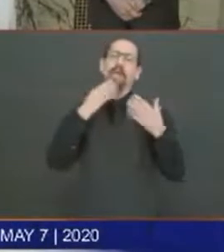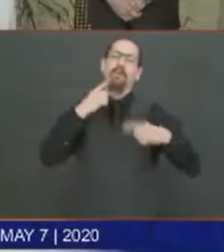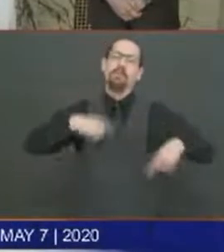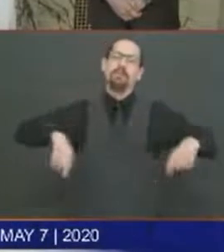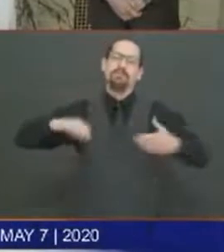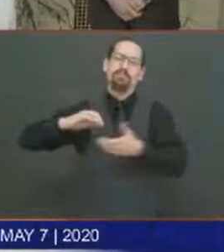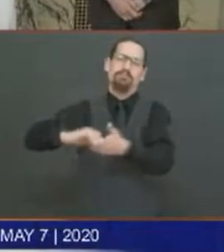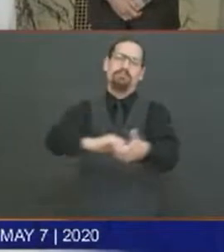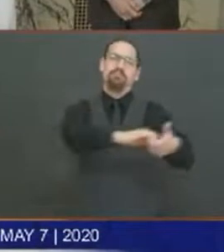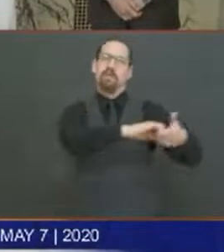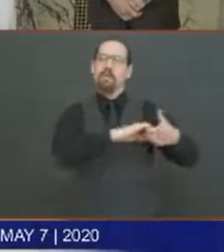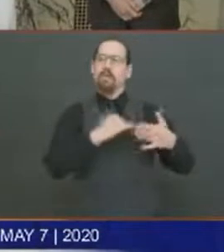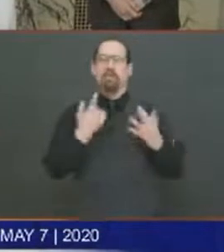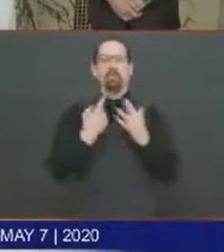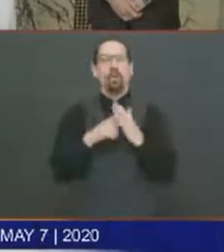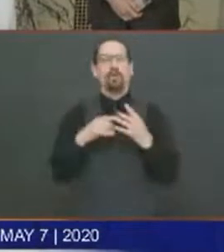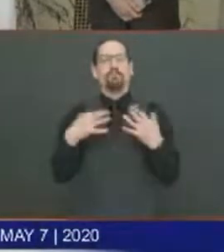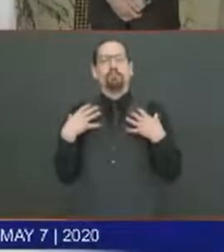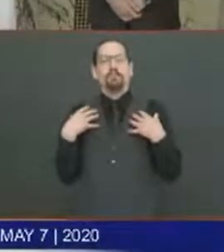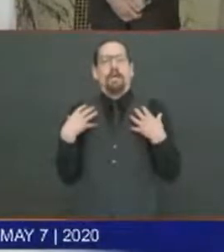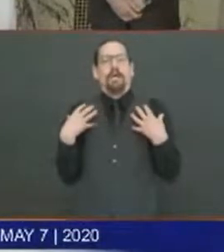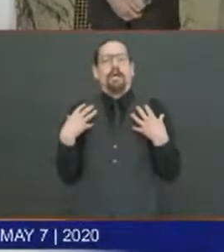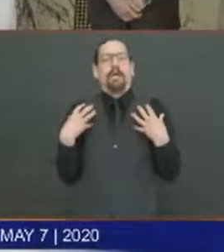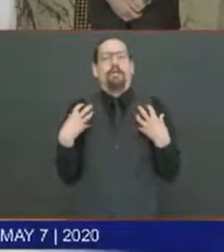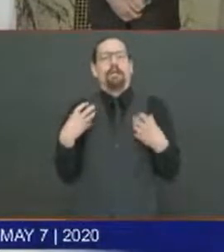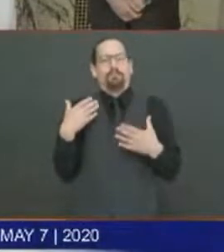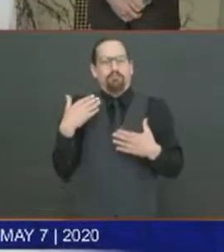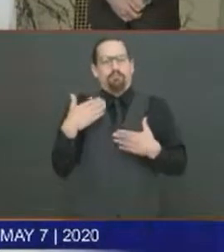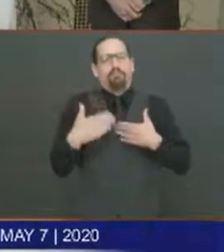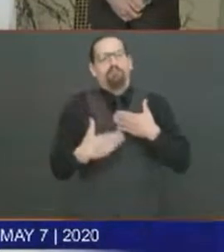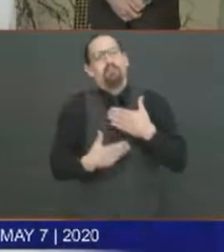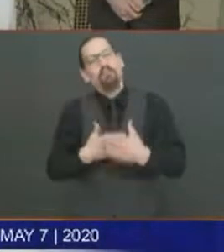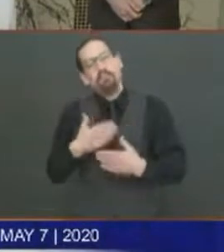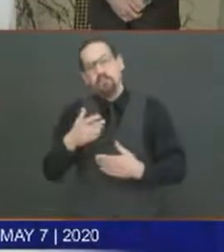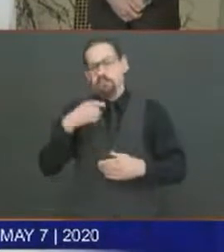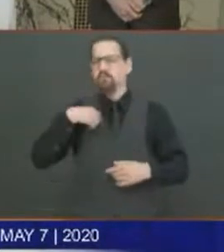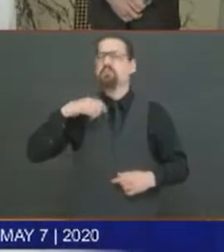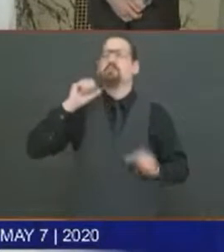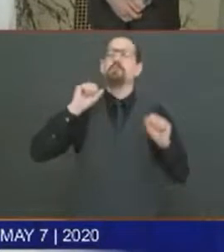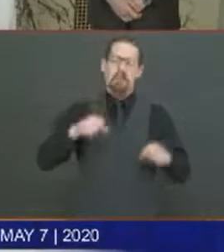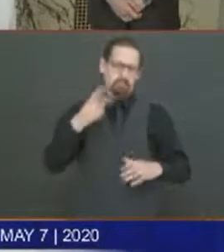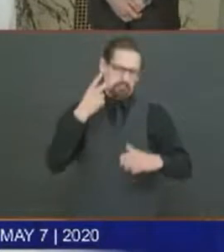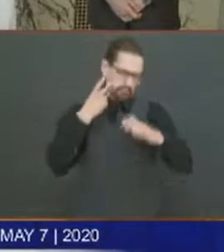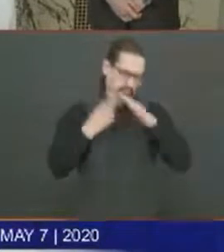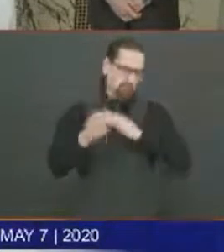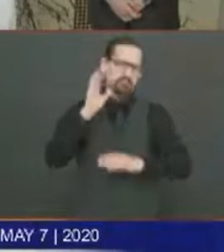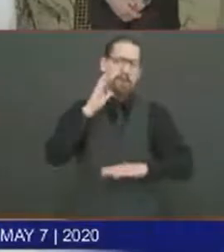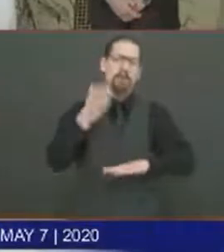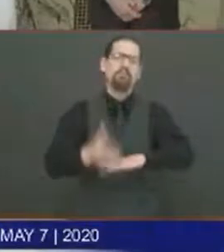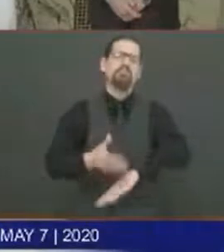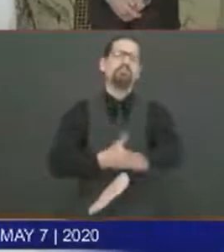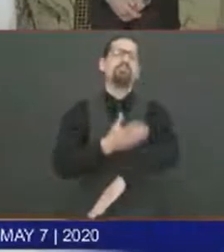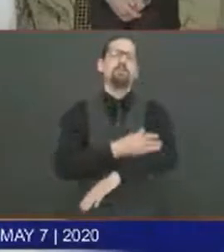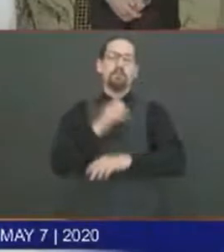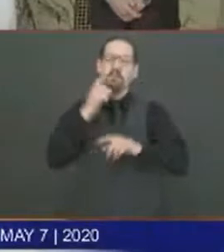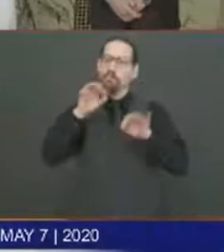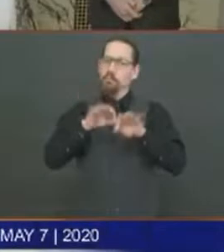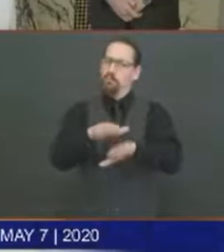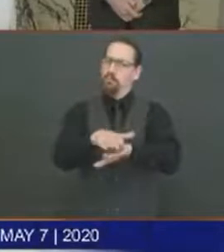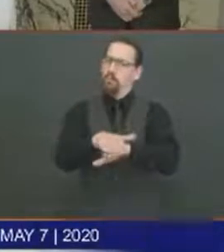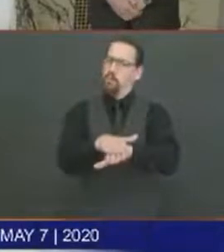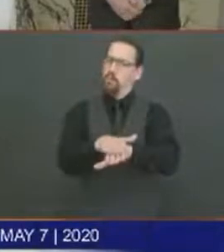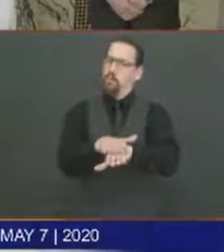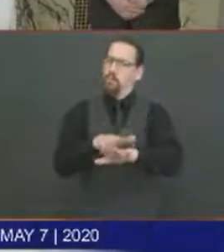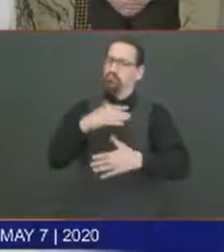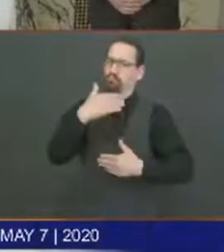to get to a good place if we take it slow. A couple of other things. The following executive orders are